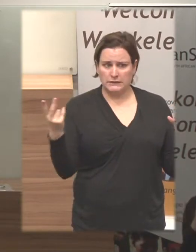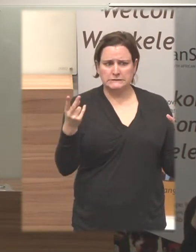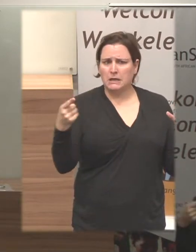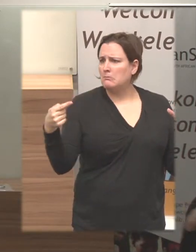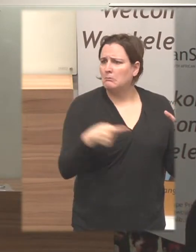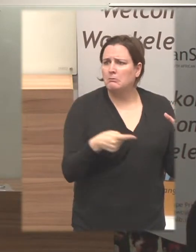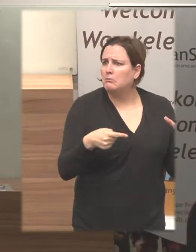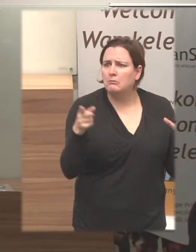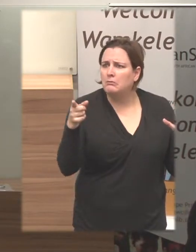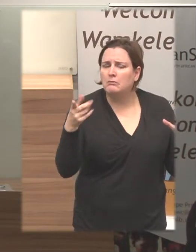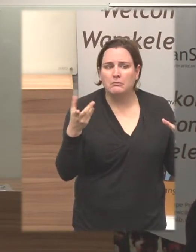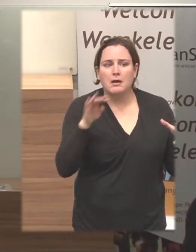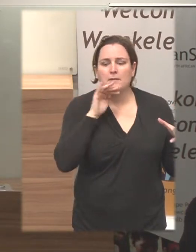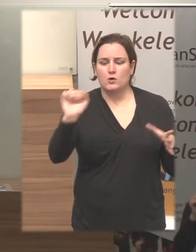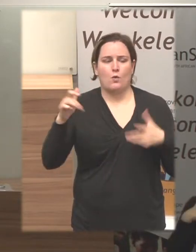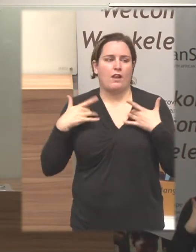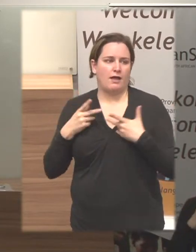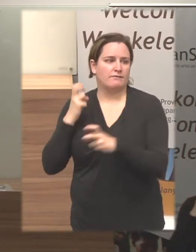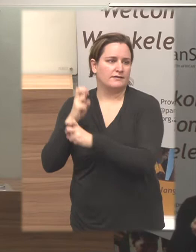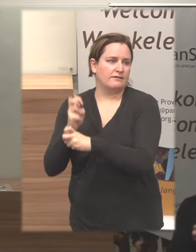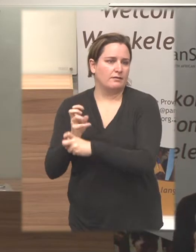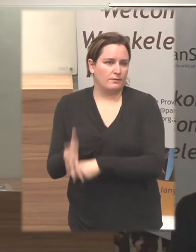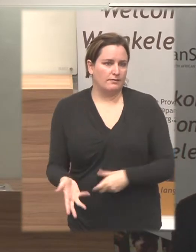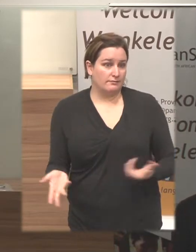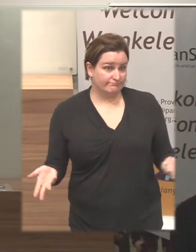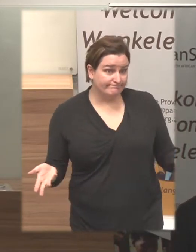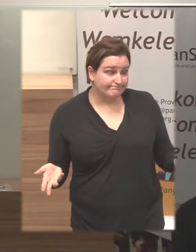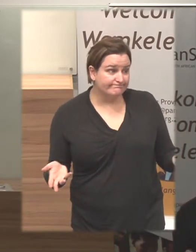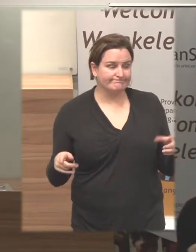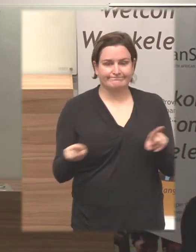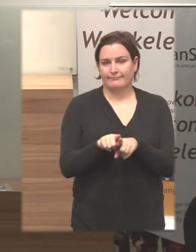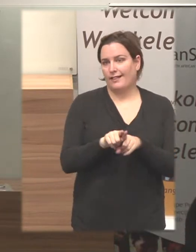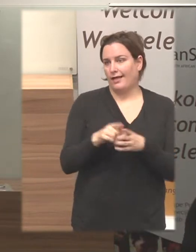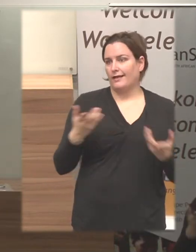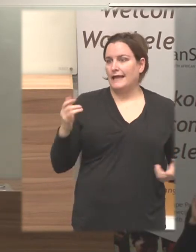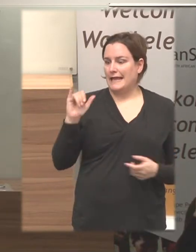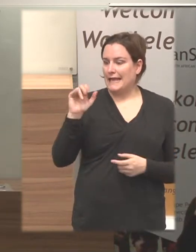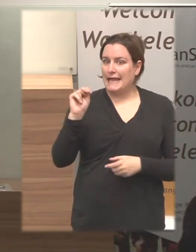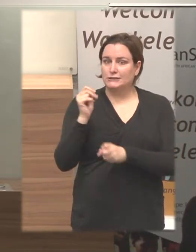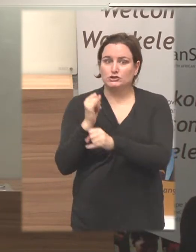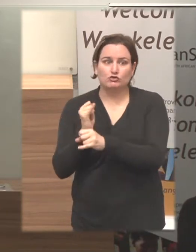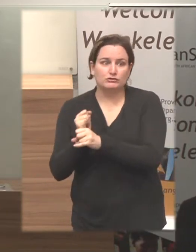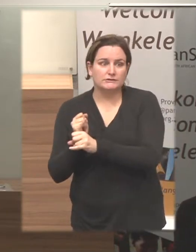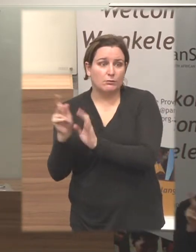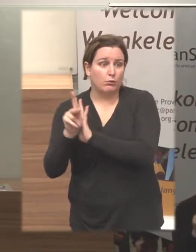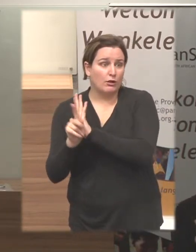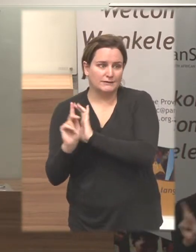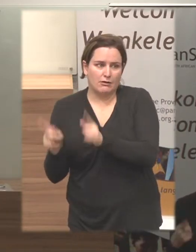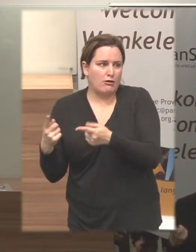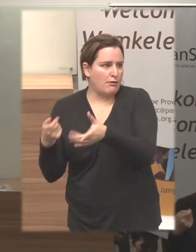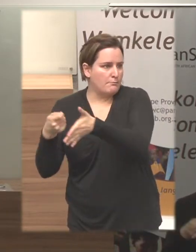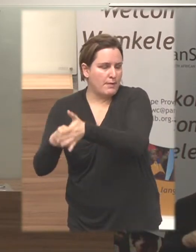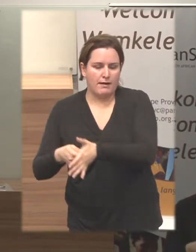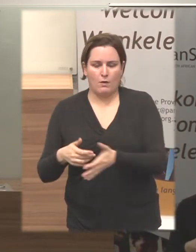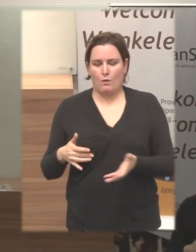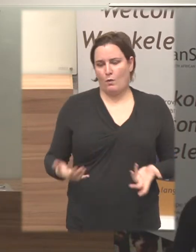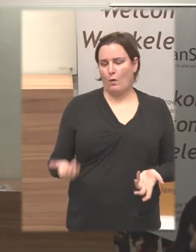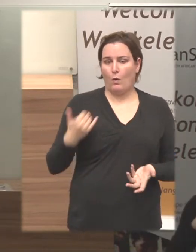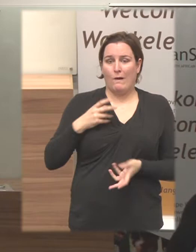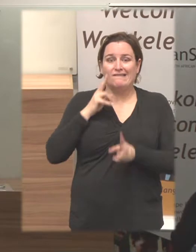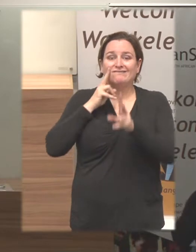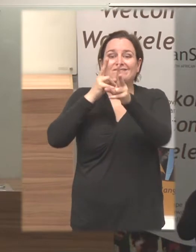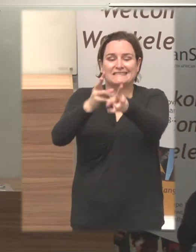is made very difficult. It's difficult in terms of insurance policies, it's difficult in terms of visiting your partner